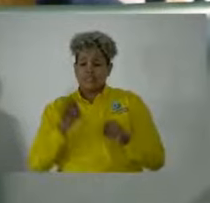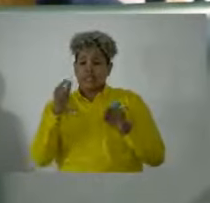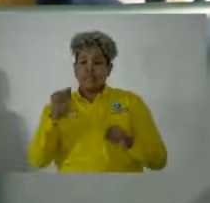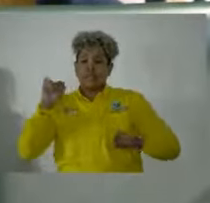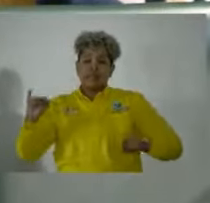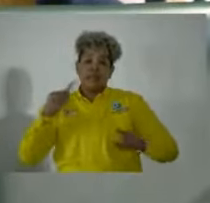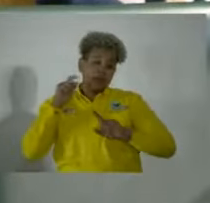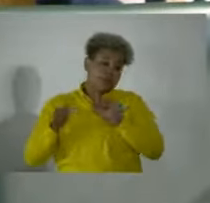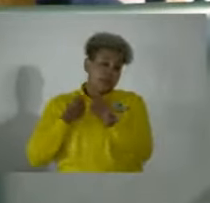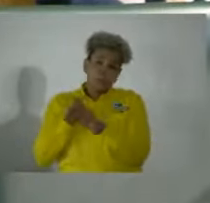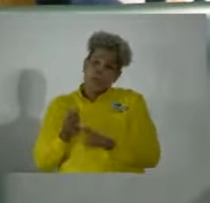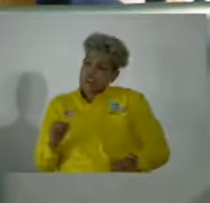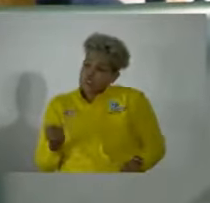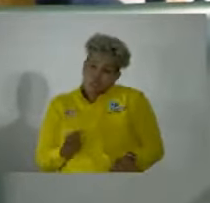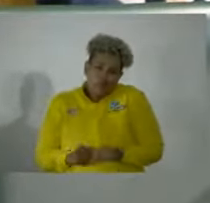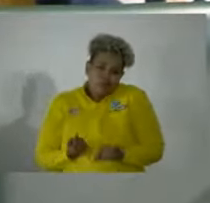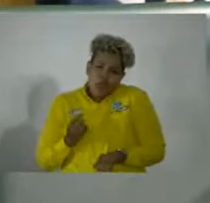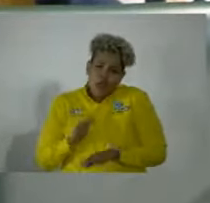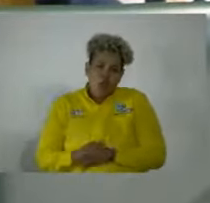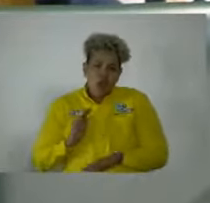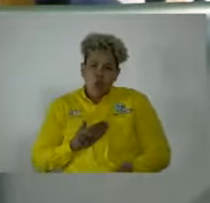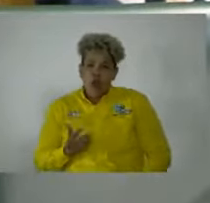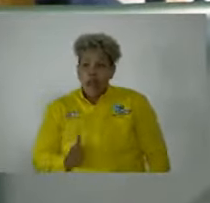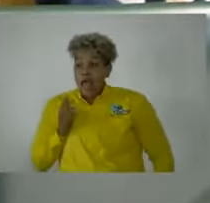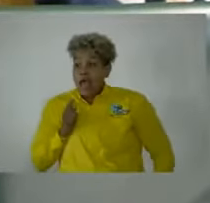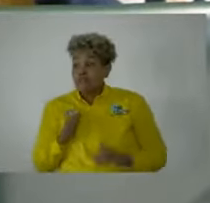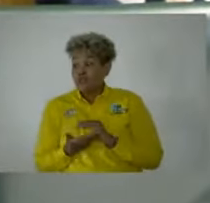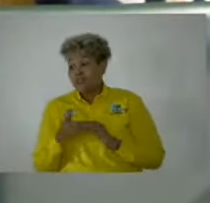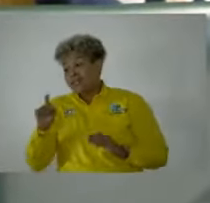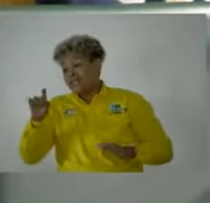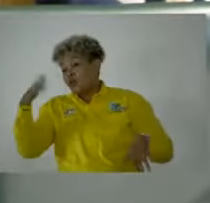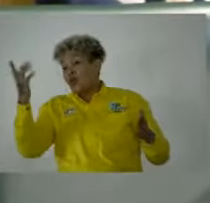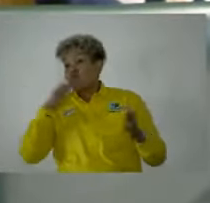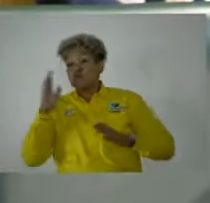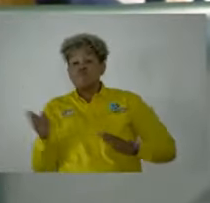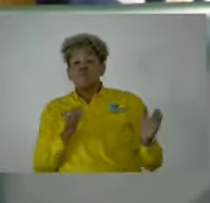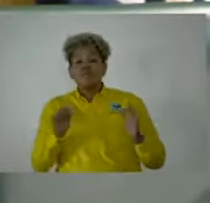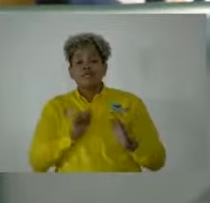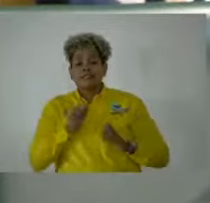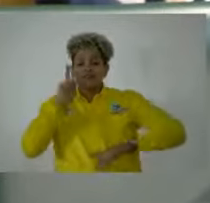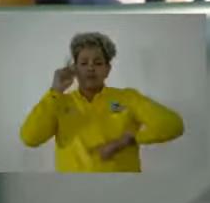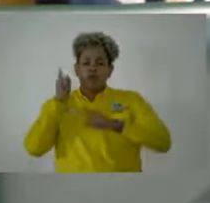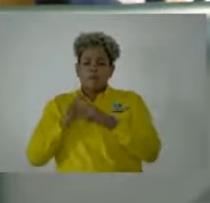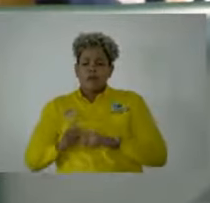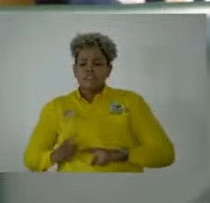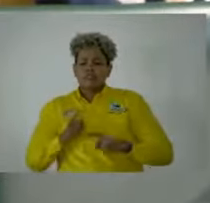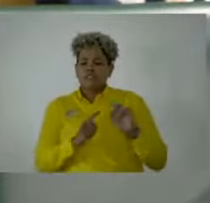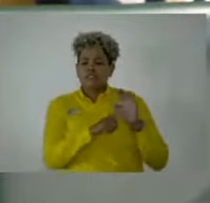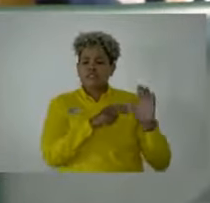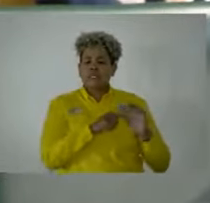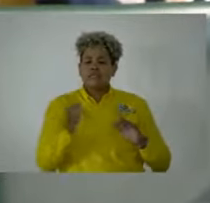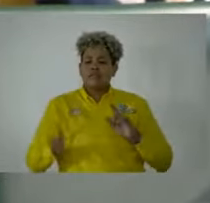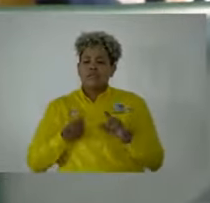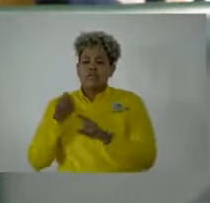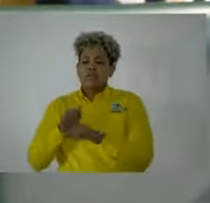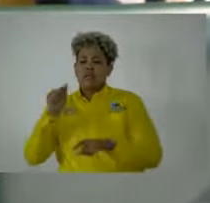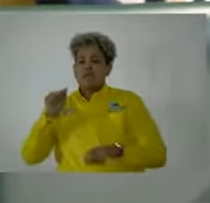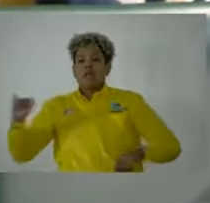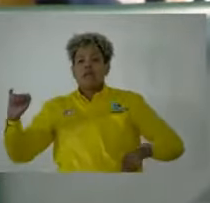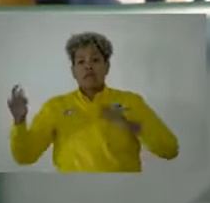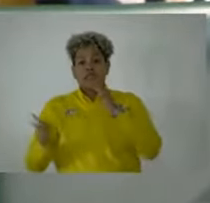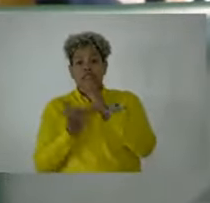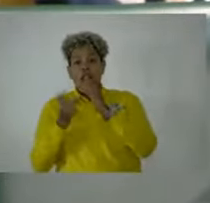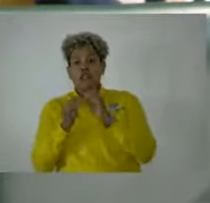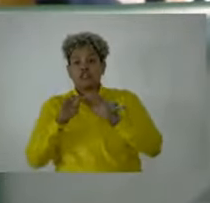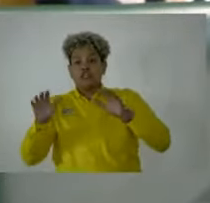the effects of AI on our lives. Jamaica therefore needs to prepare itself for the positive and negative effects of AI